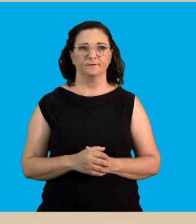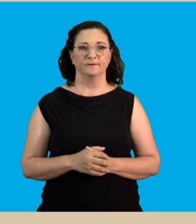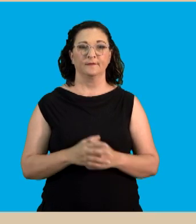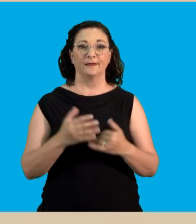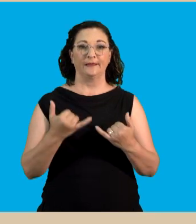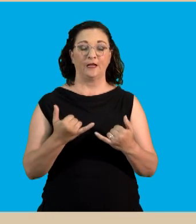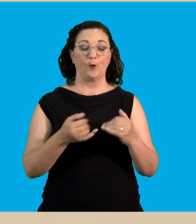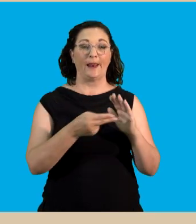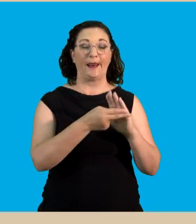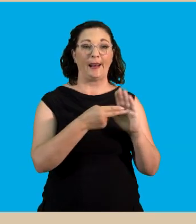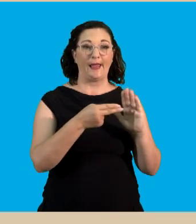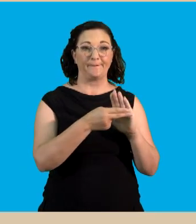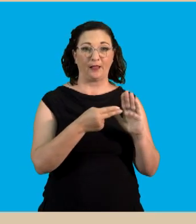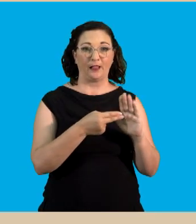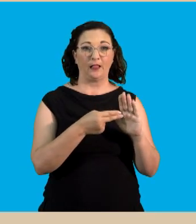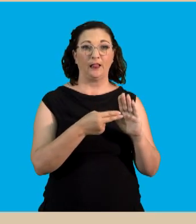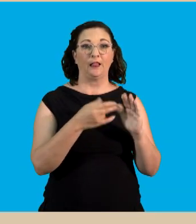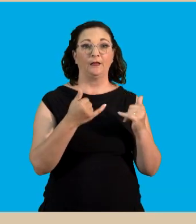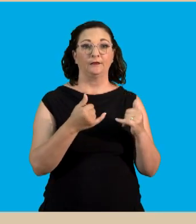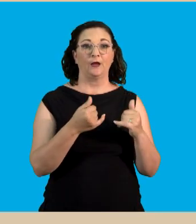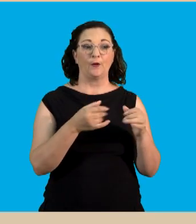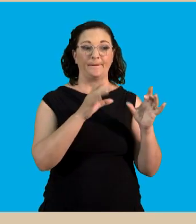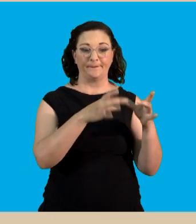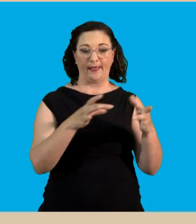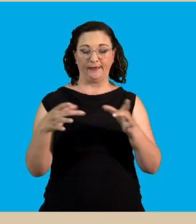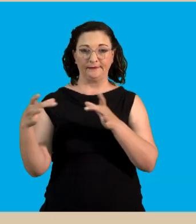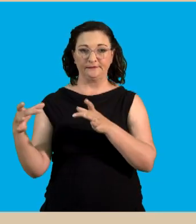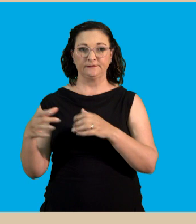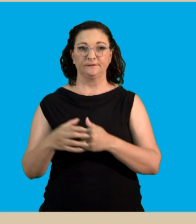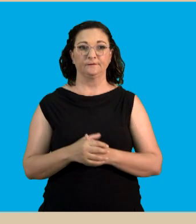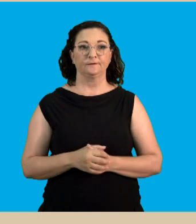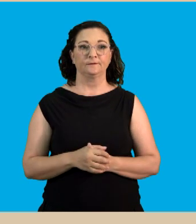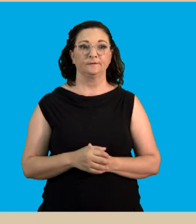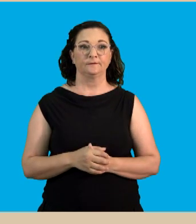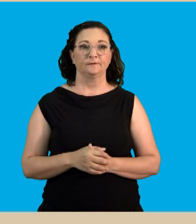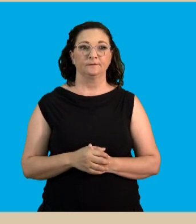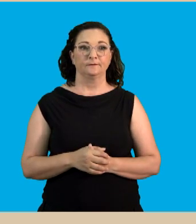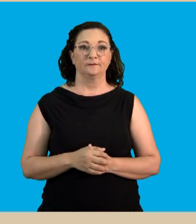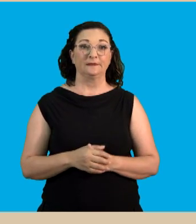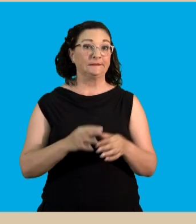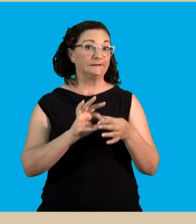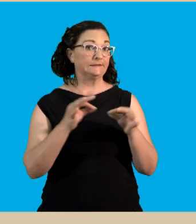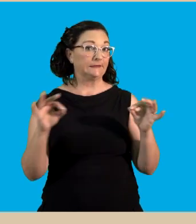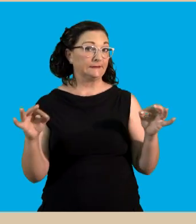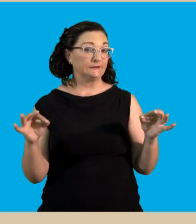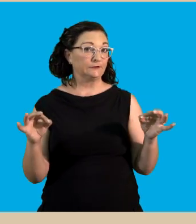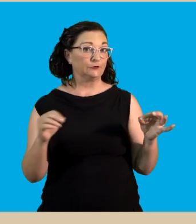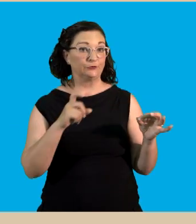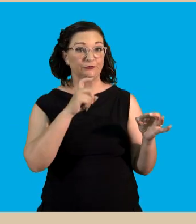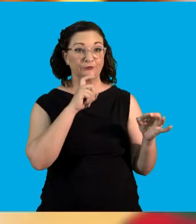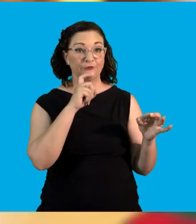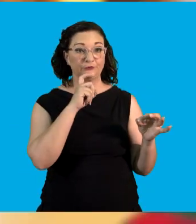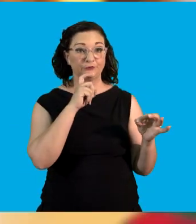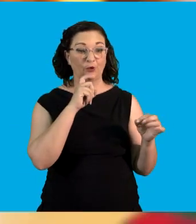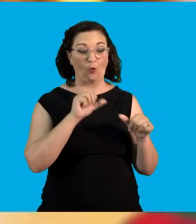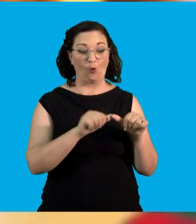3 says, label the planets represented above. Now, remember we said that there is a sentence that we use